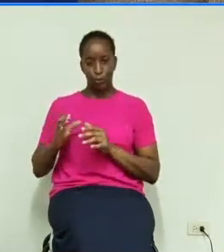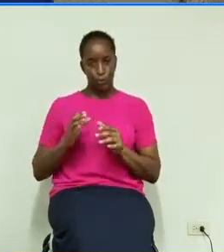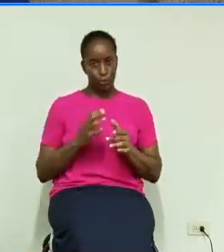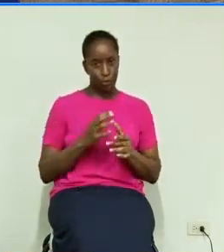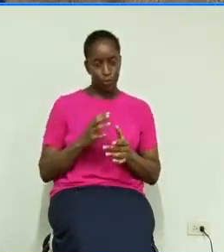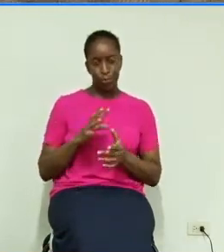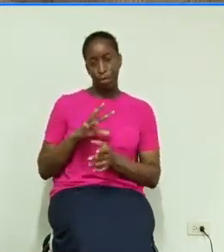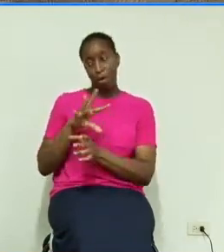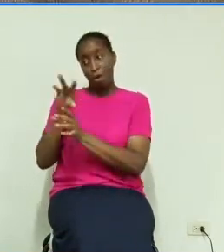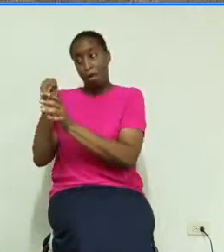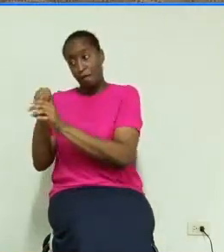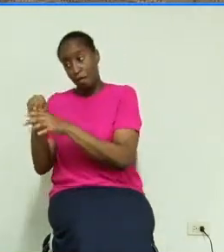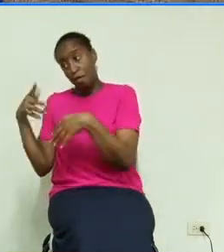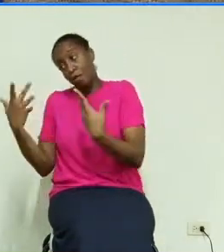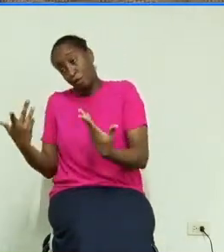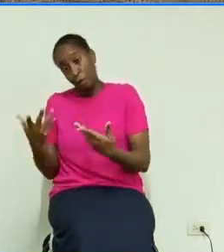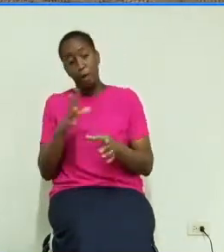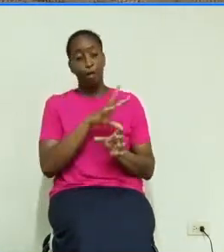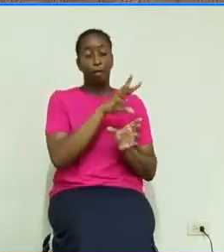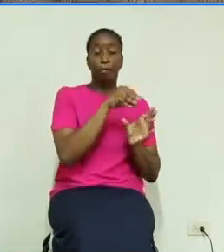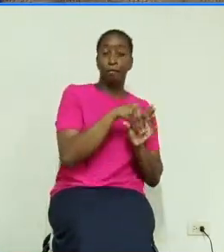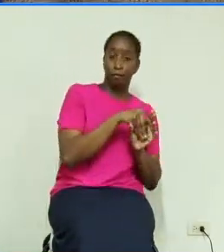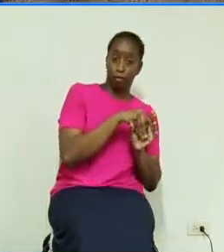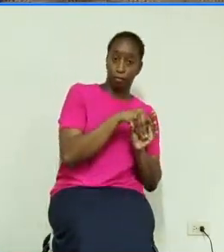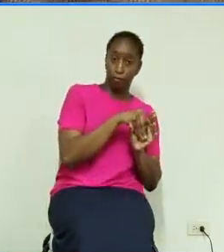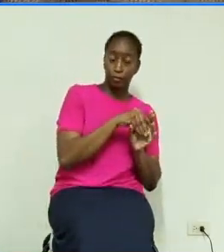Senate to lend